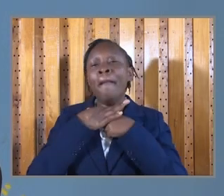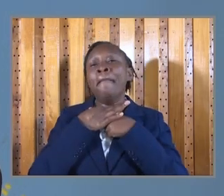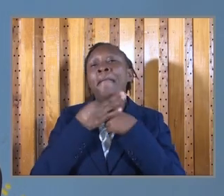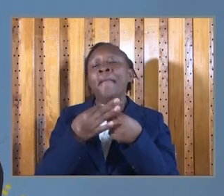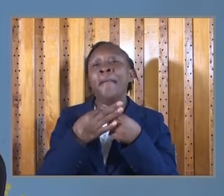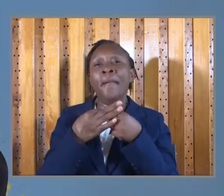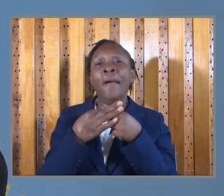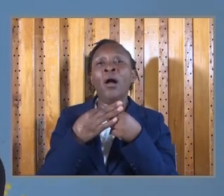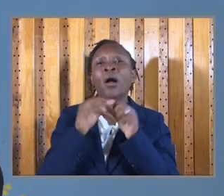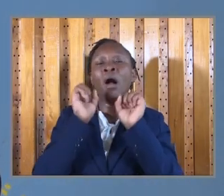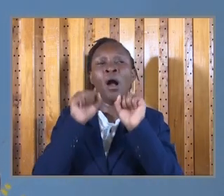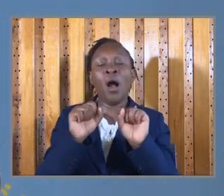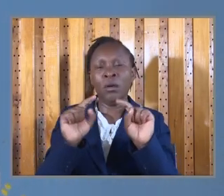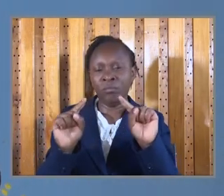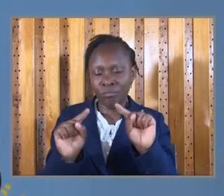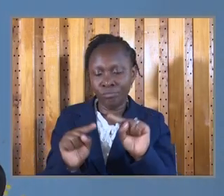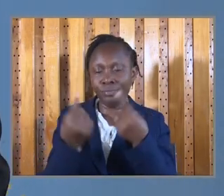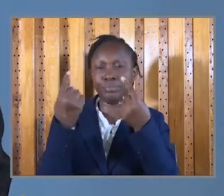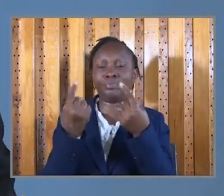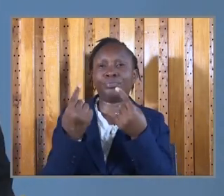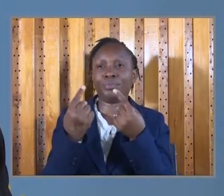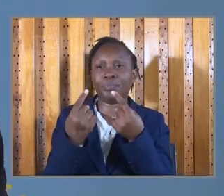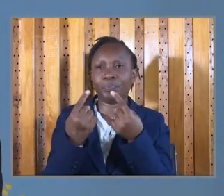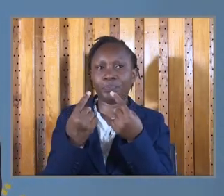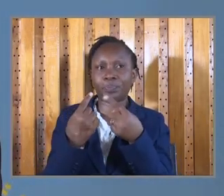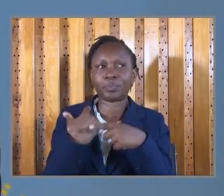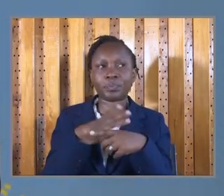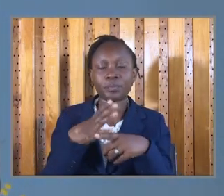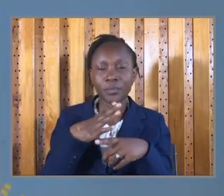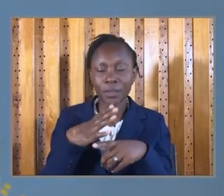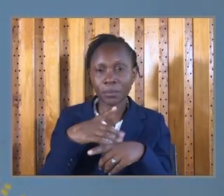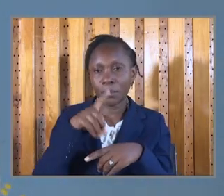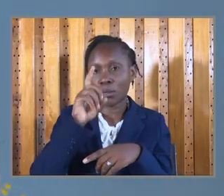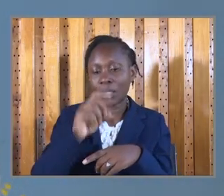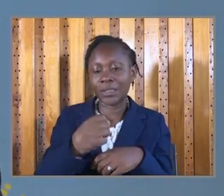be conflicting and require that we make difficult choices.